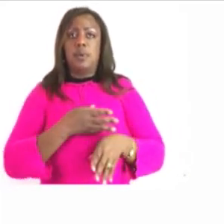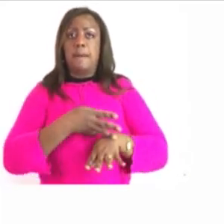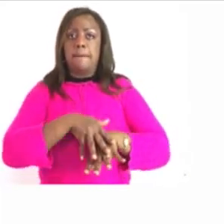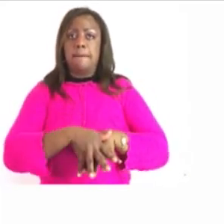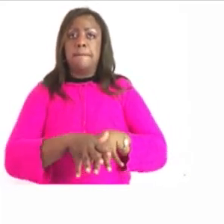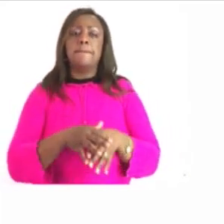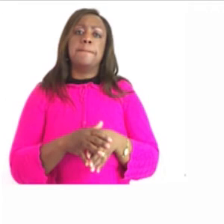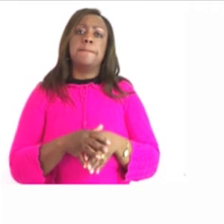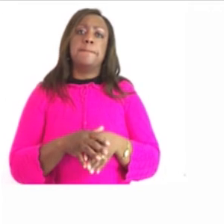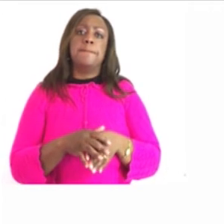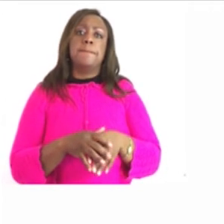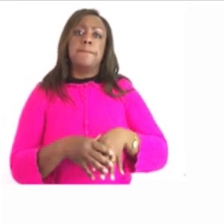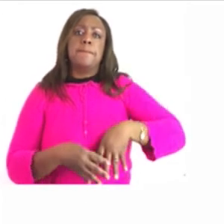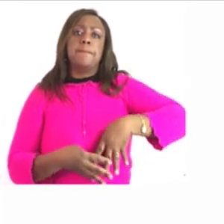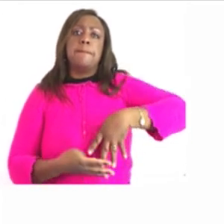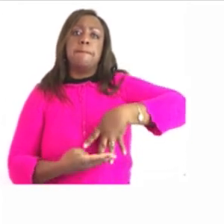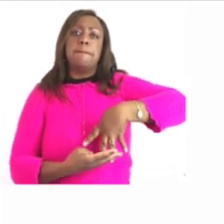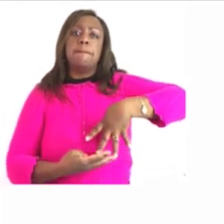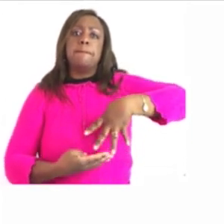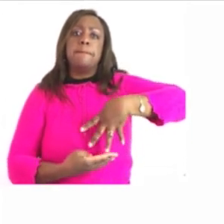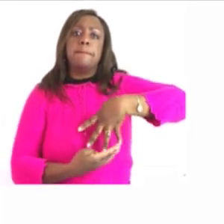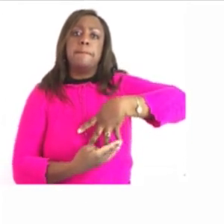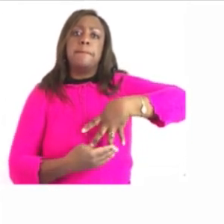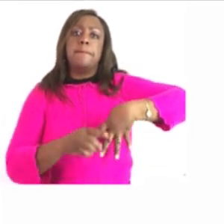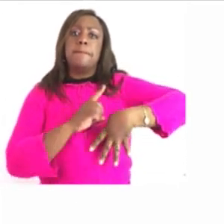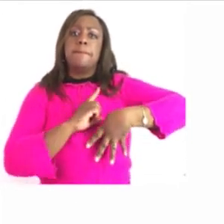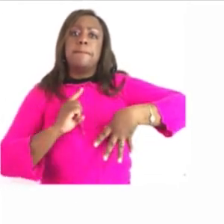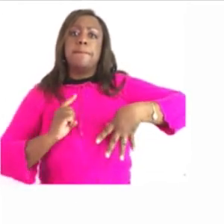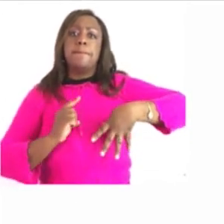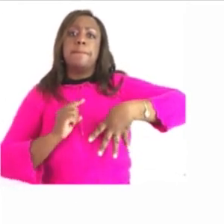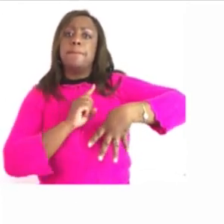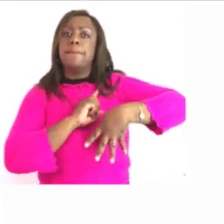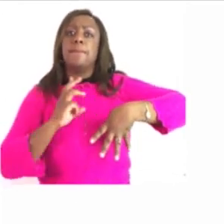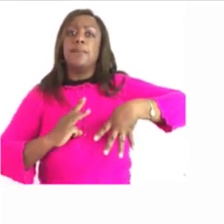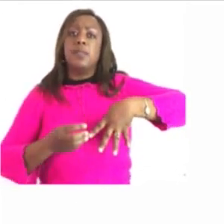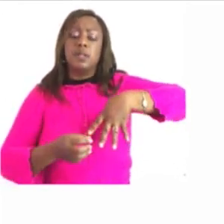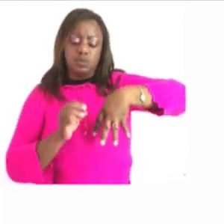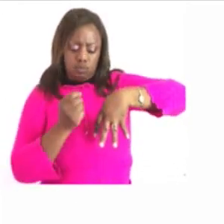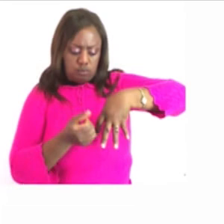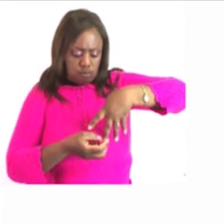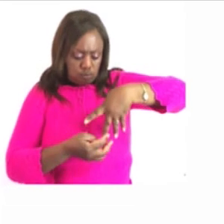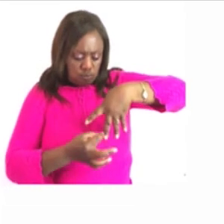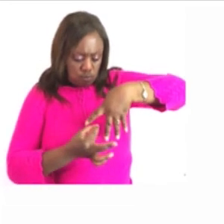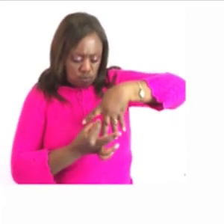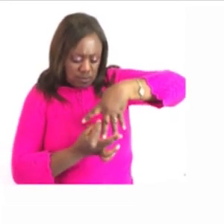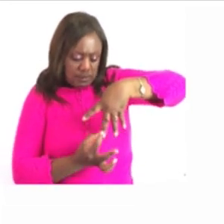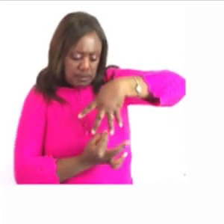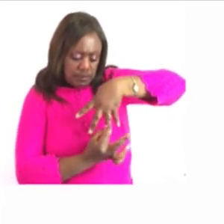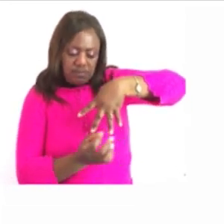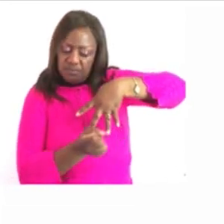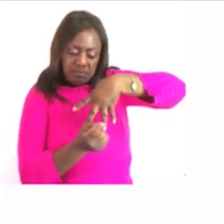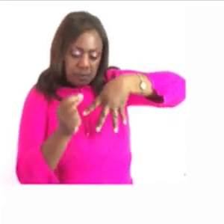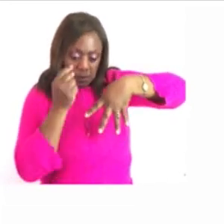venule. Venule, if you check number 13, those are the small pieces that we can't normally see.